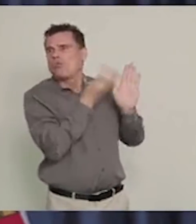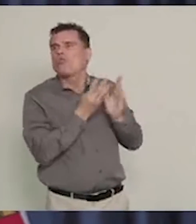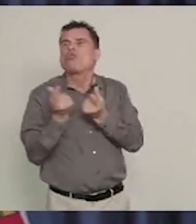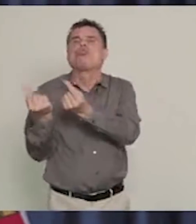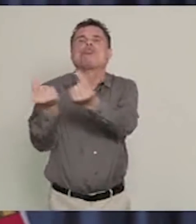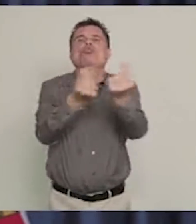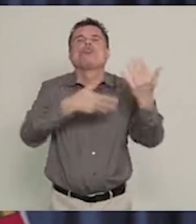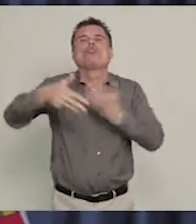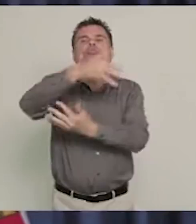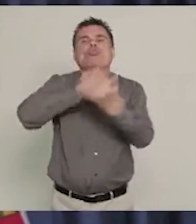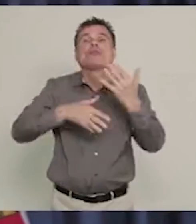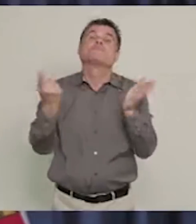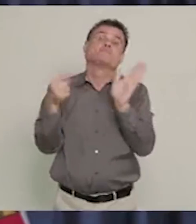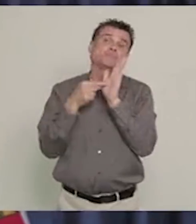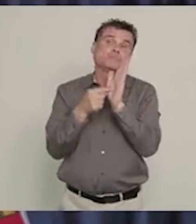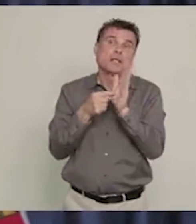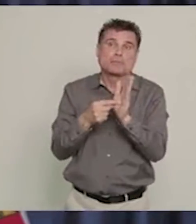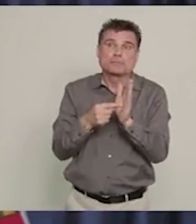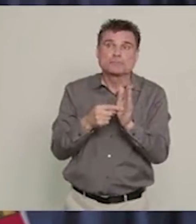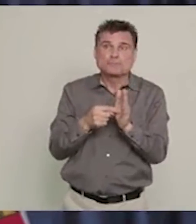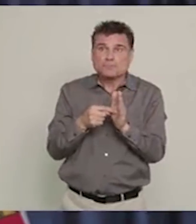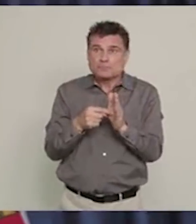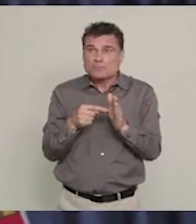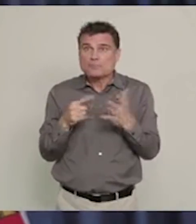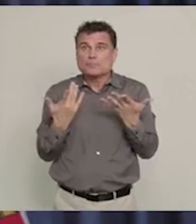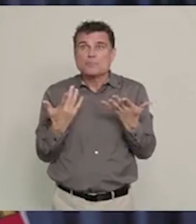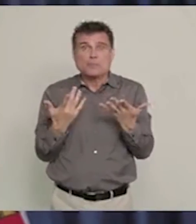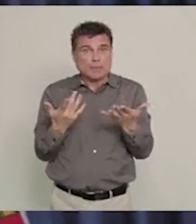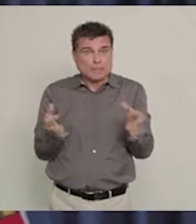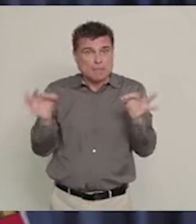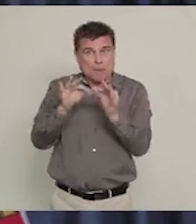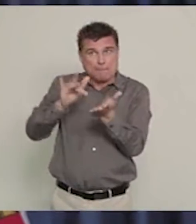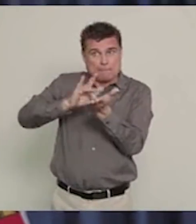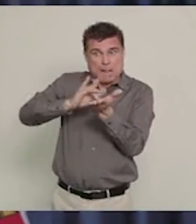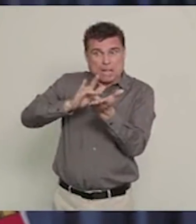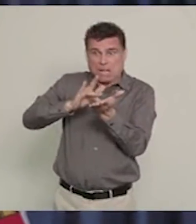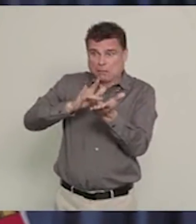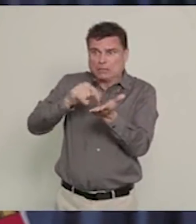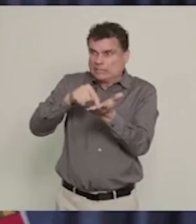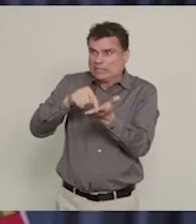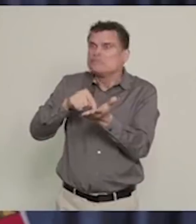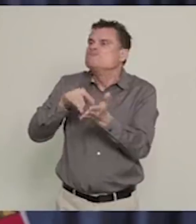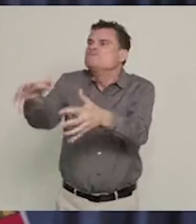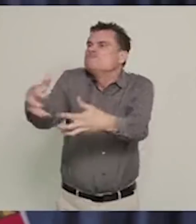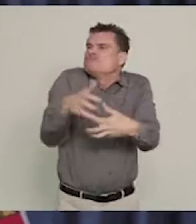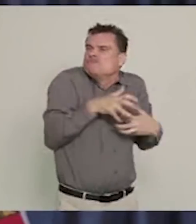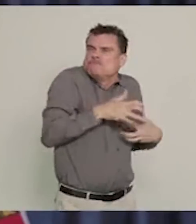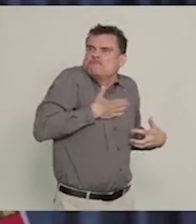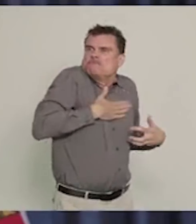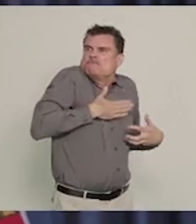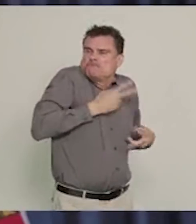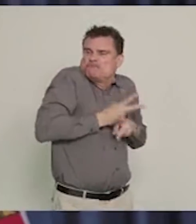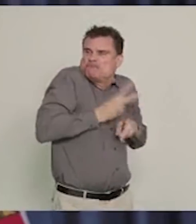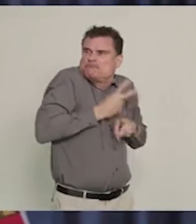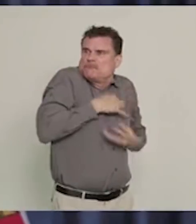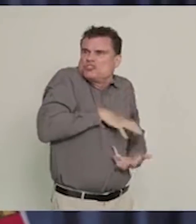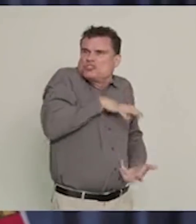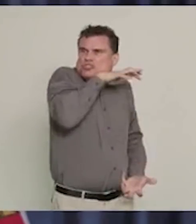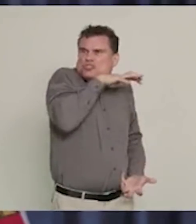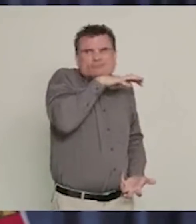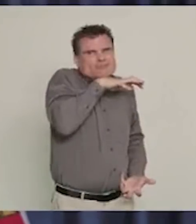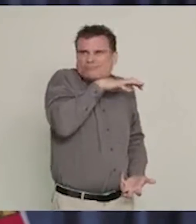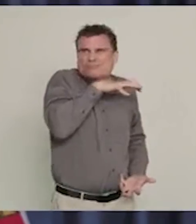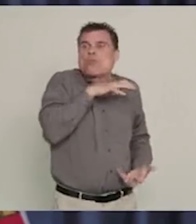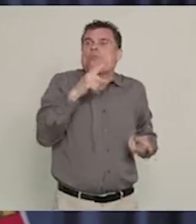supplies and goods or coming together in large groups. It has become clear that additional extraordinary measures are necessary